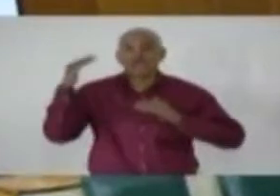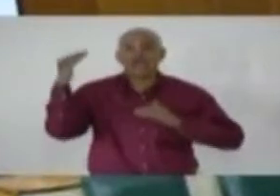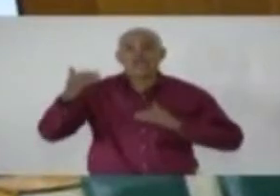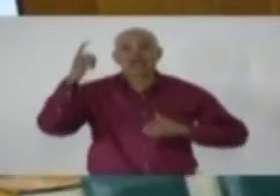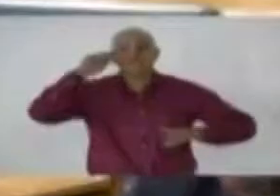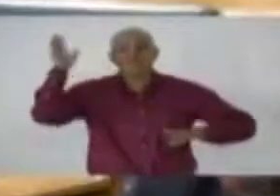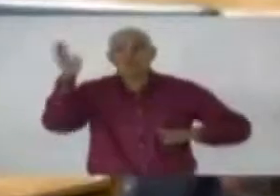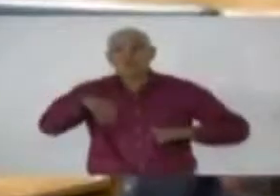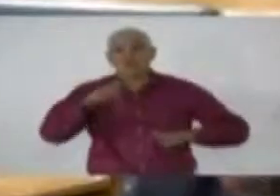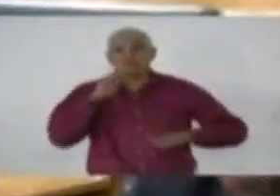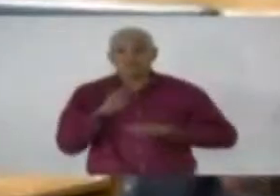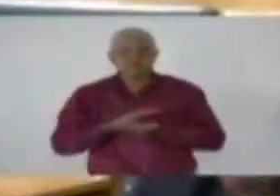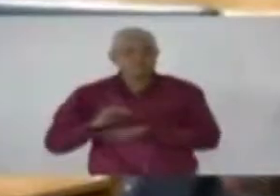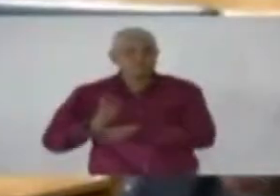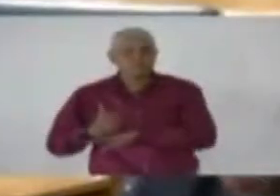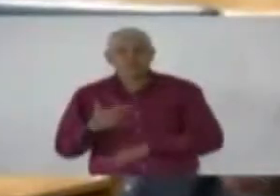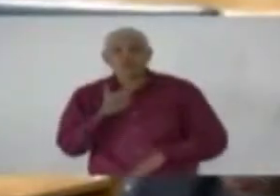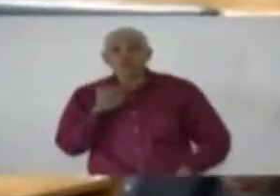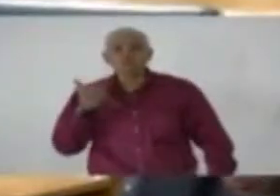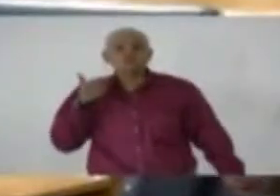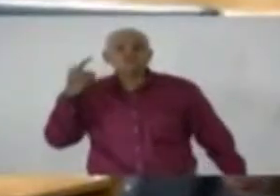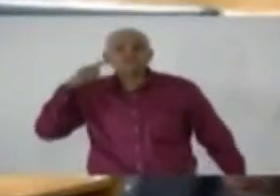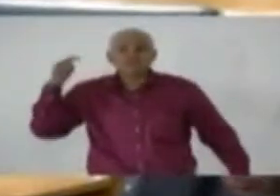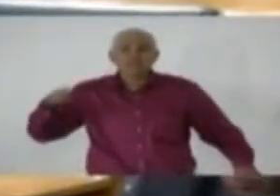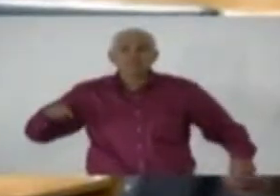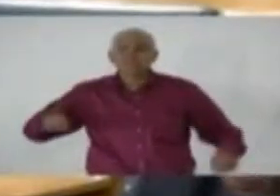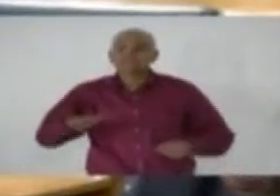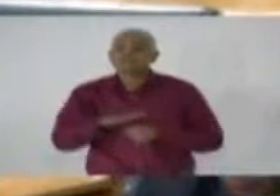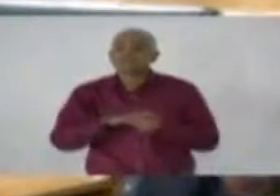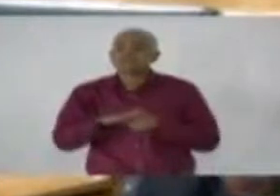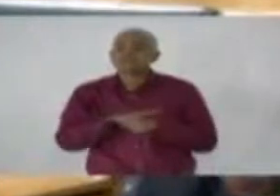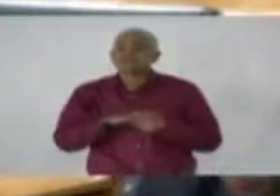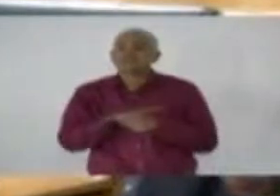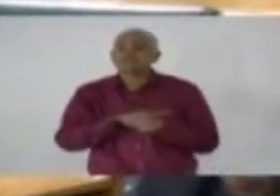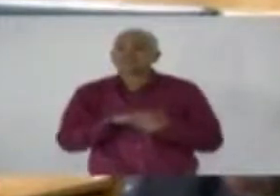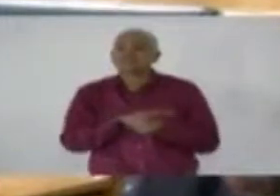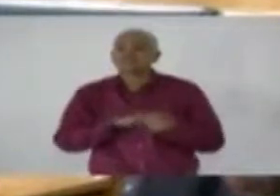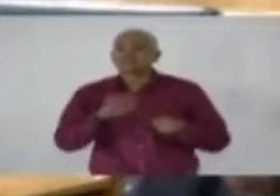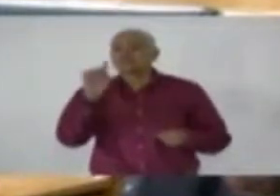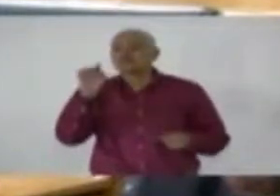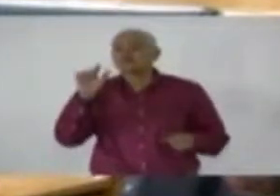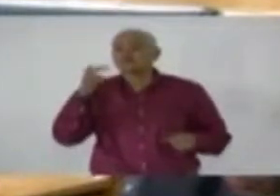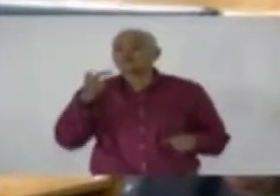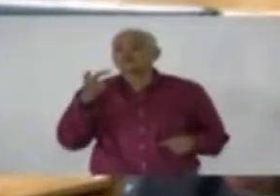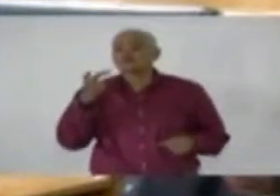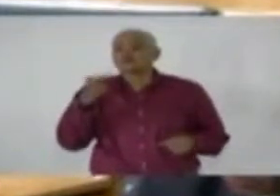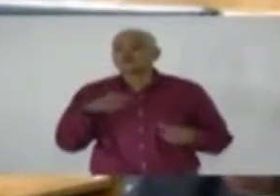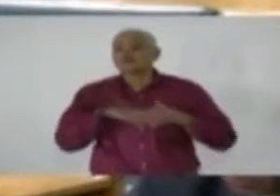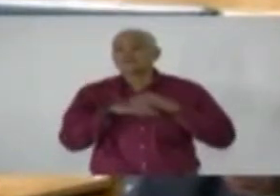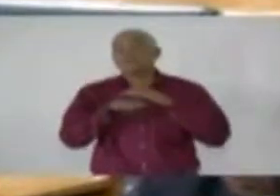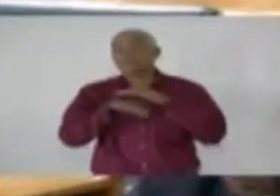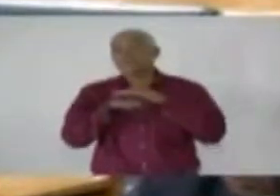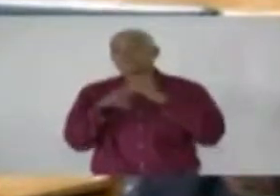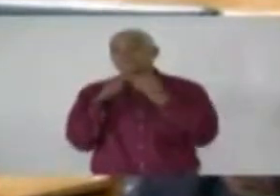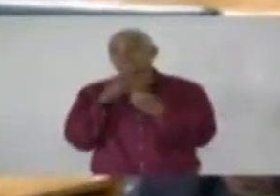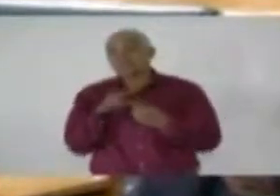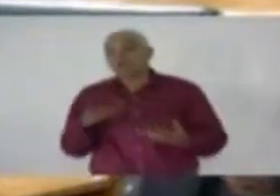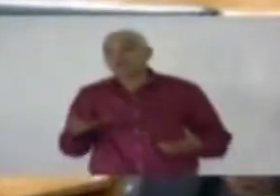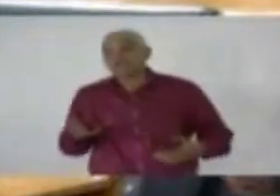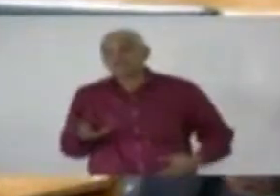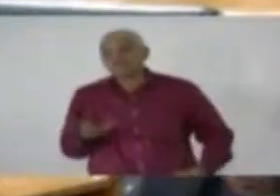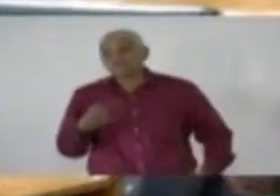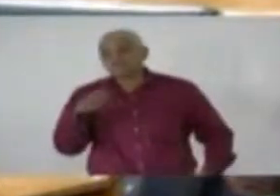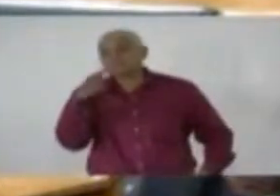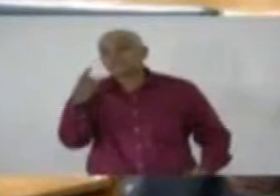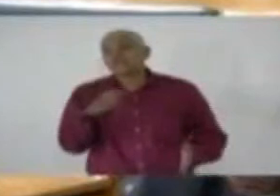all of them, and our risk premium for this area is 121 basis points. Let me tell you what that